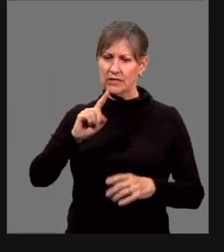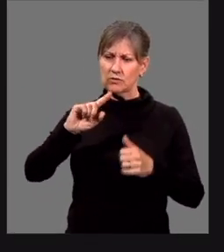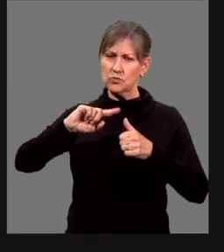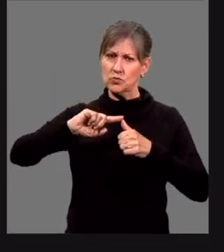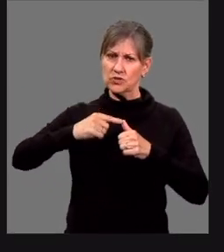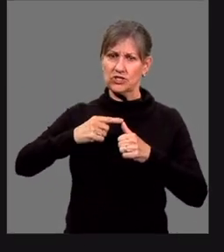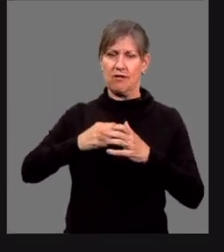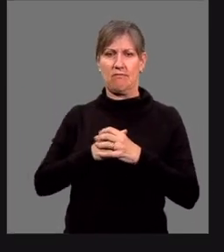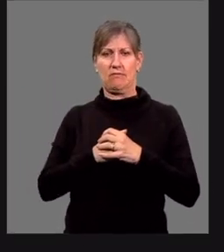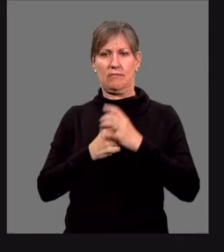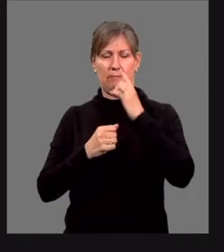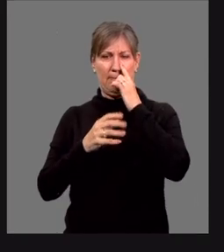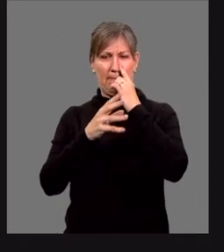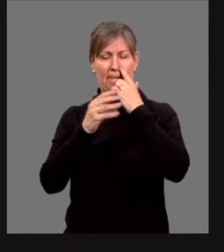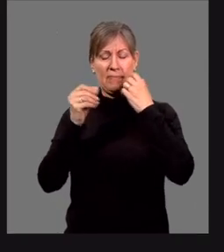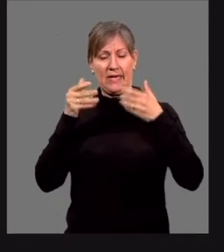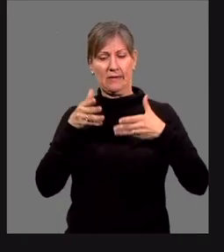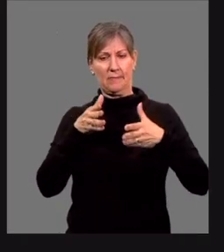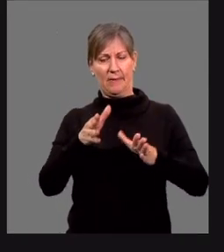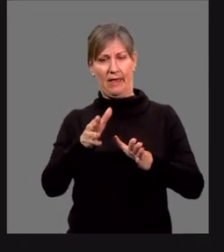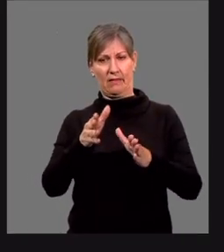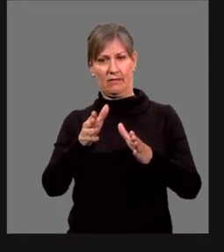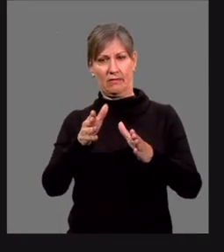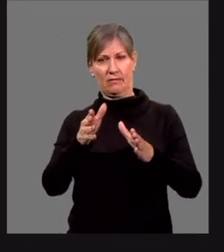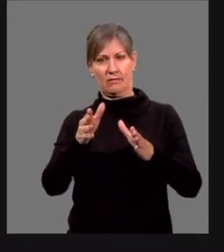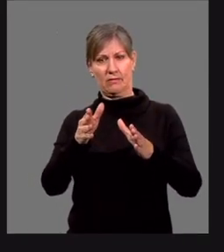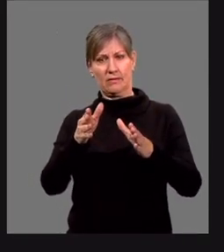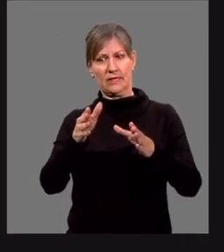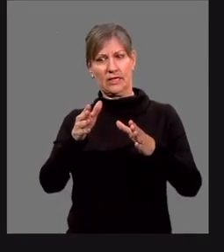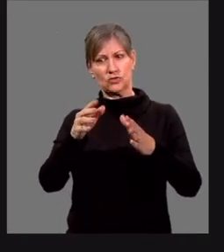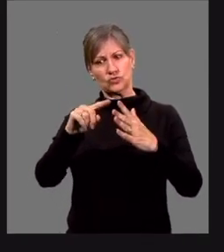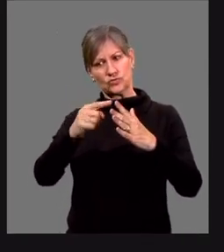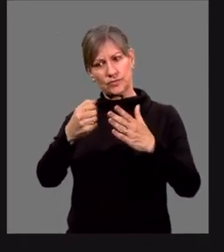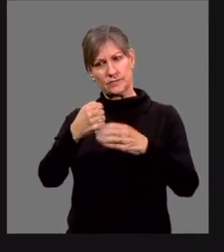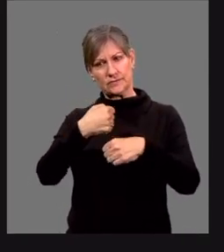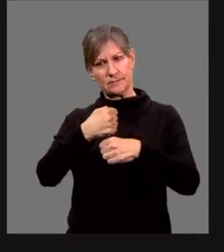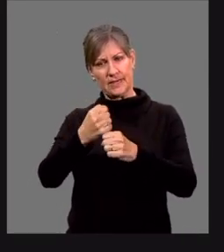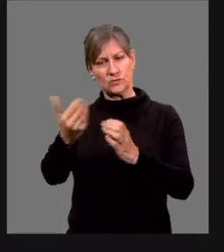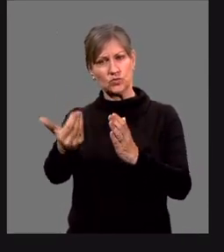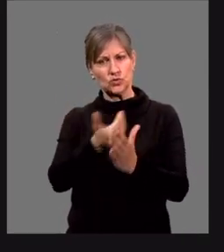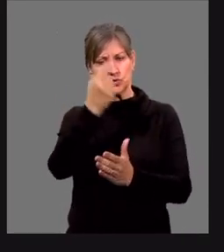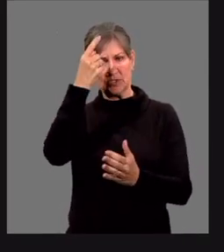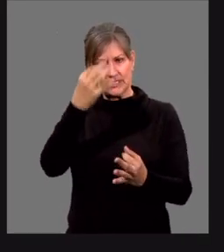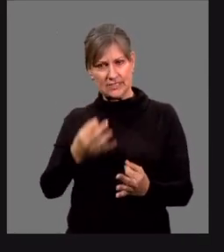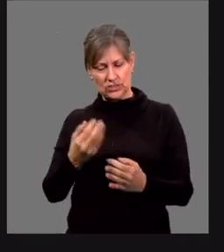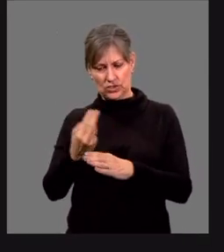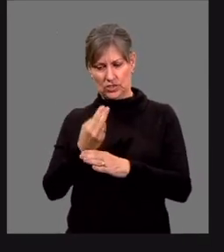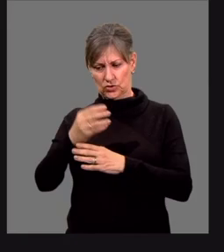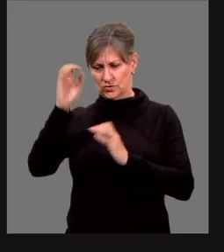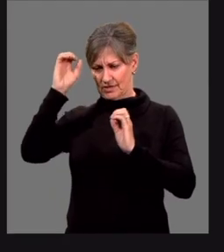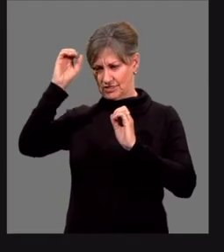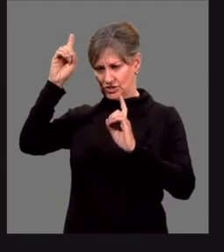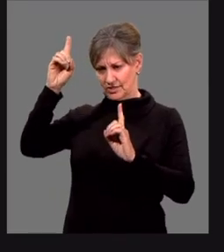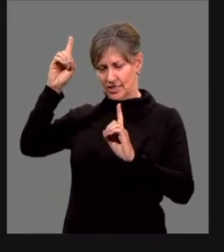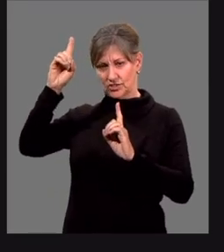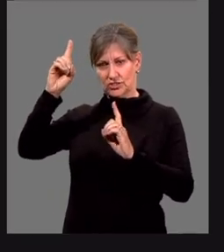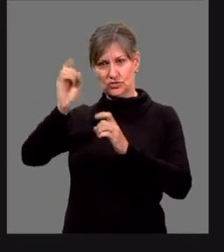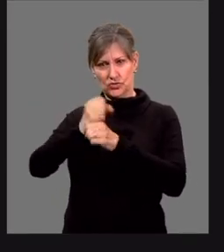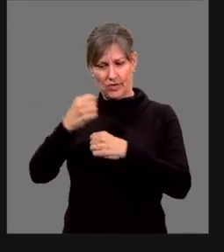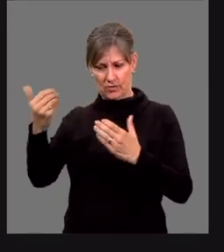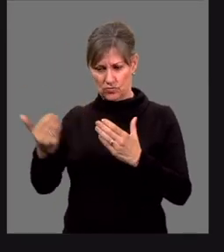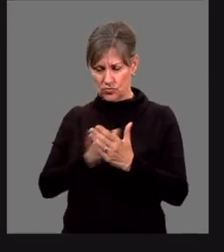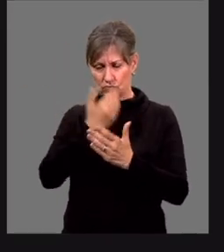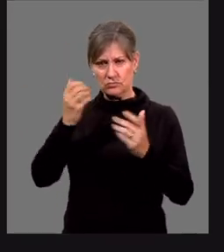originality, and a path forward as you begin to make new decisions and to use your education to create